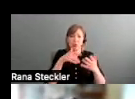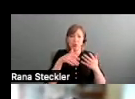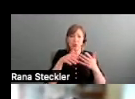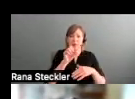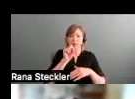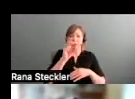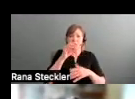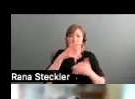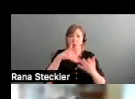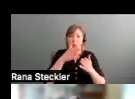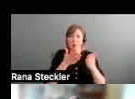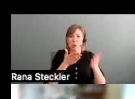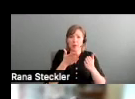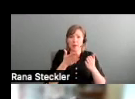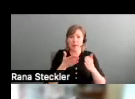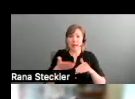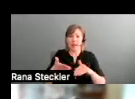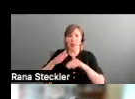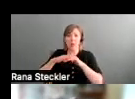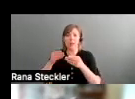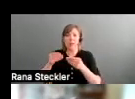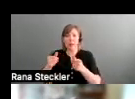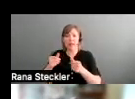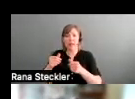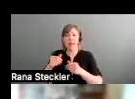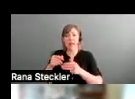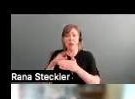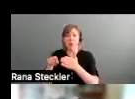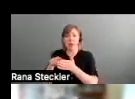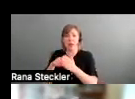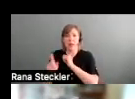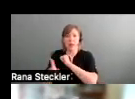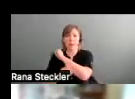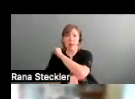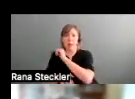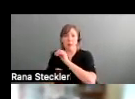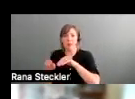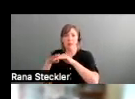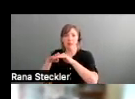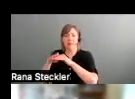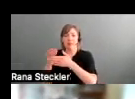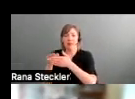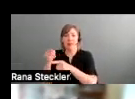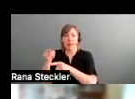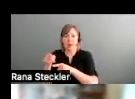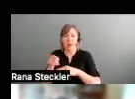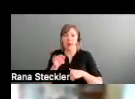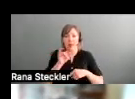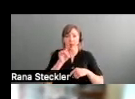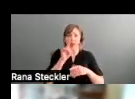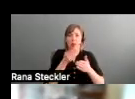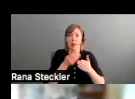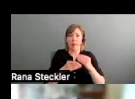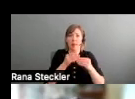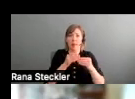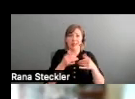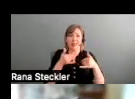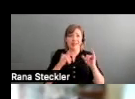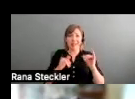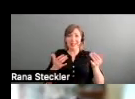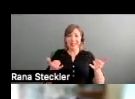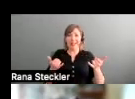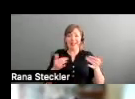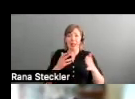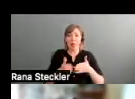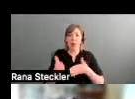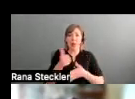increasing spending on correction and punishment. And that is where the budgets still are, and the